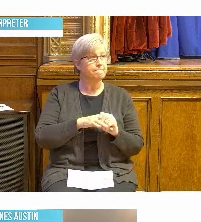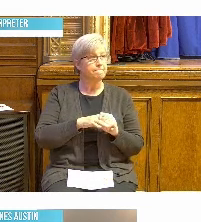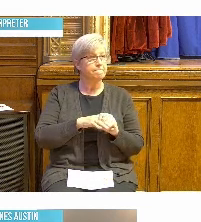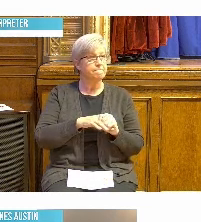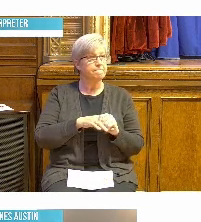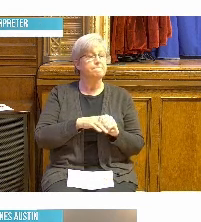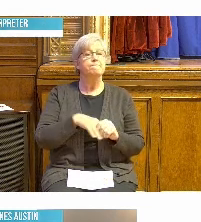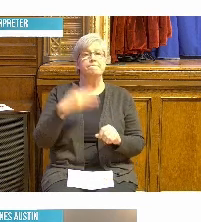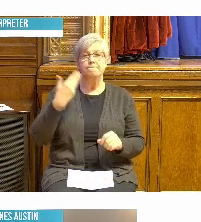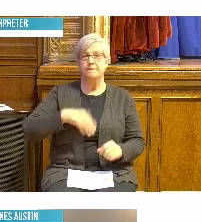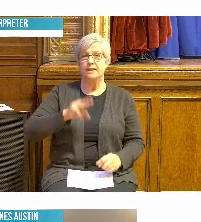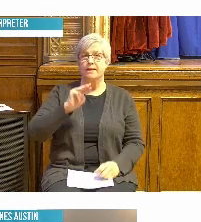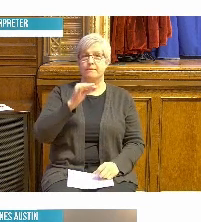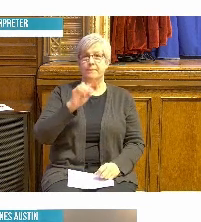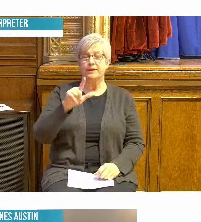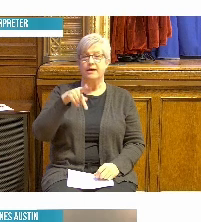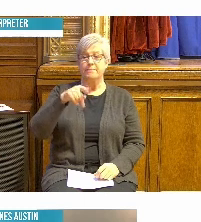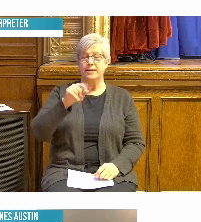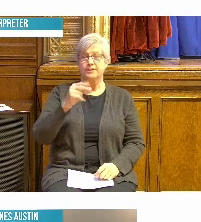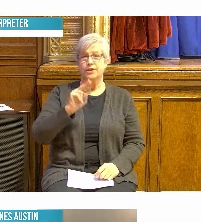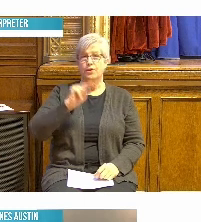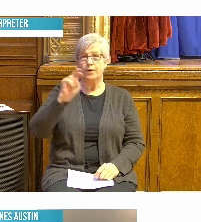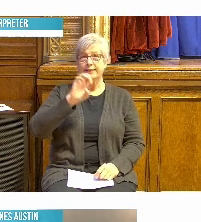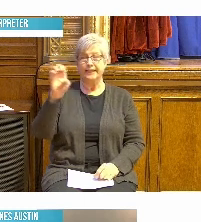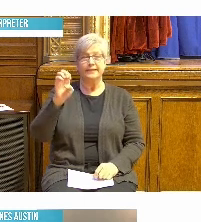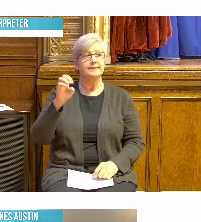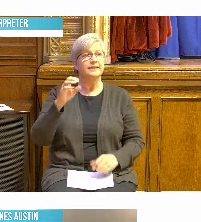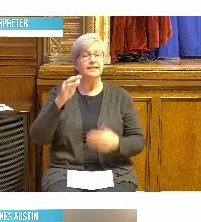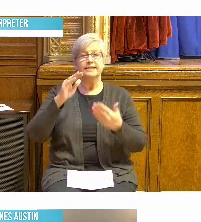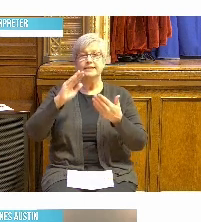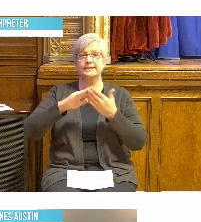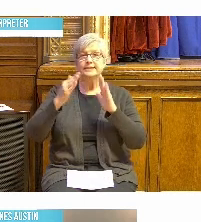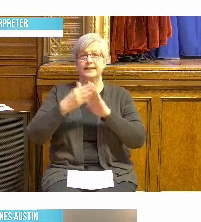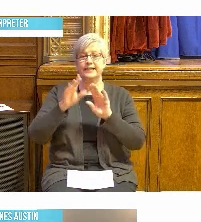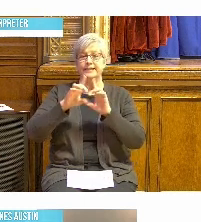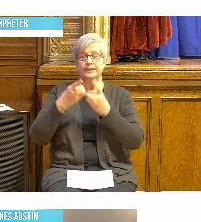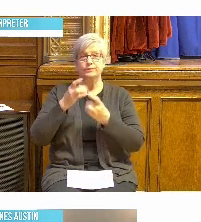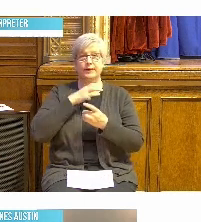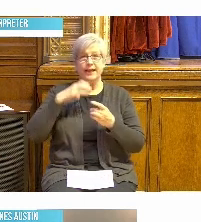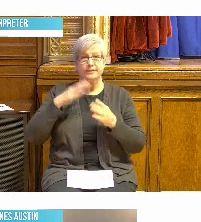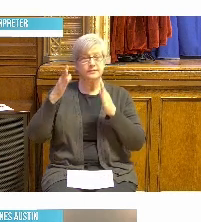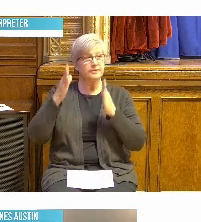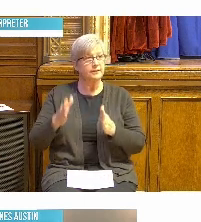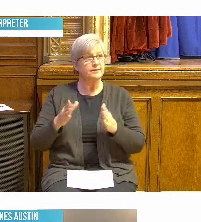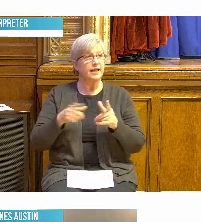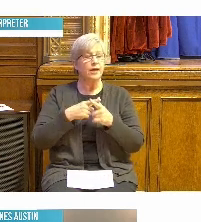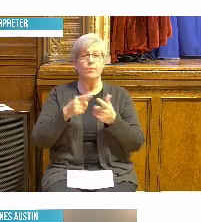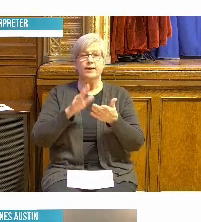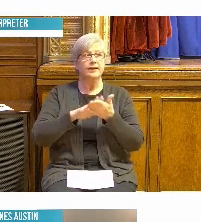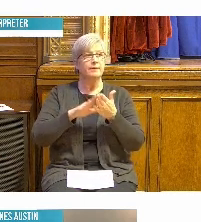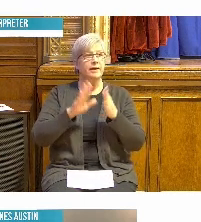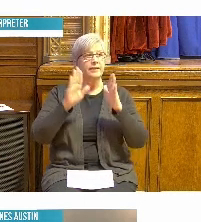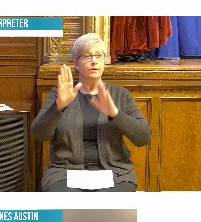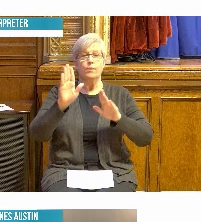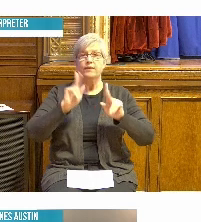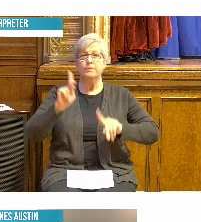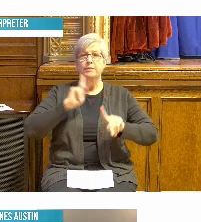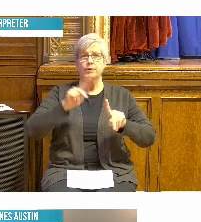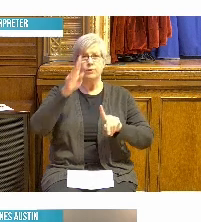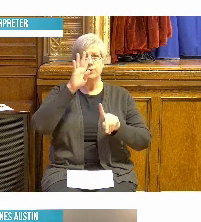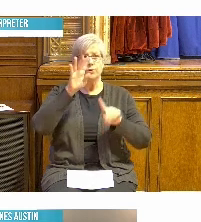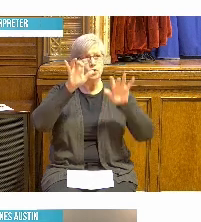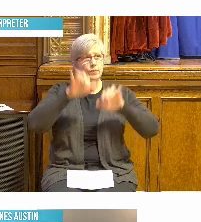So I'm Michael Patterson, the Northeast District City Council member, and before I say anything, I just want to commend the wonderful people who created this